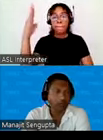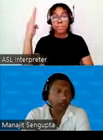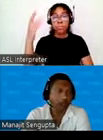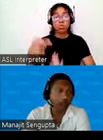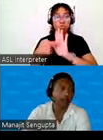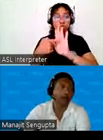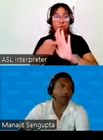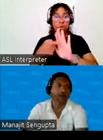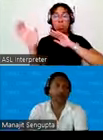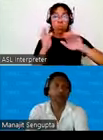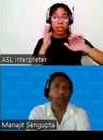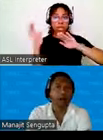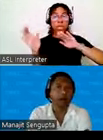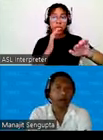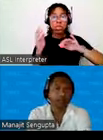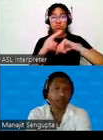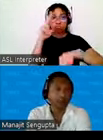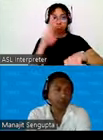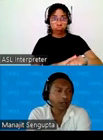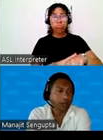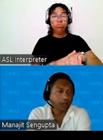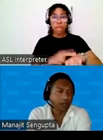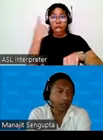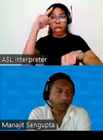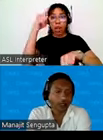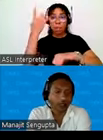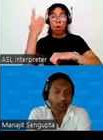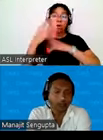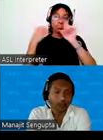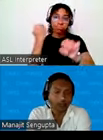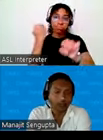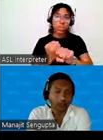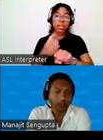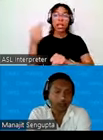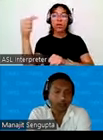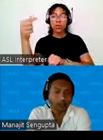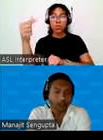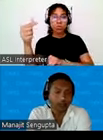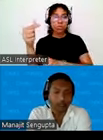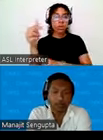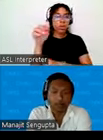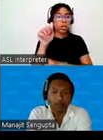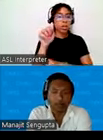wind, average wind for each year. The green is for onshore wind.